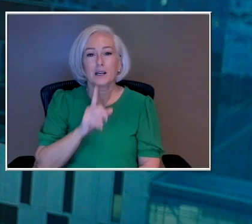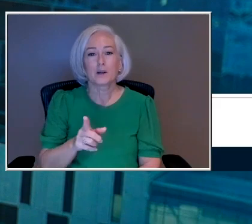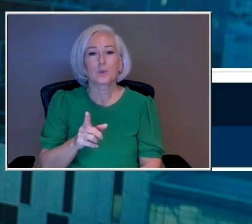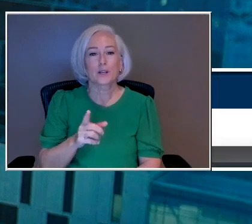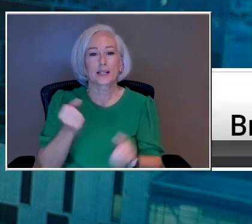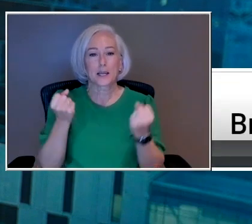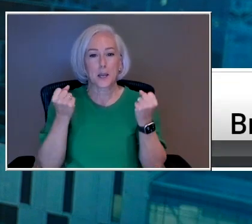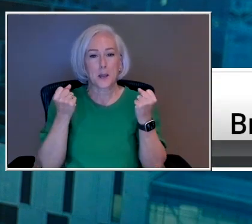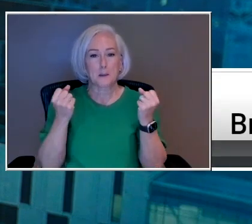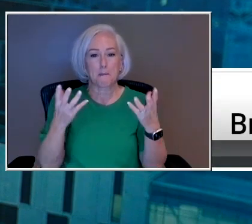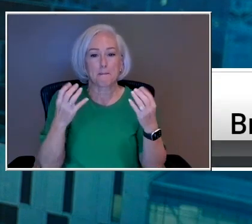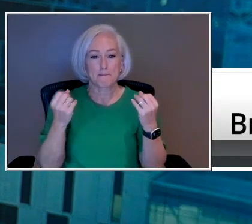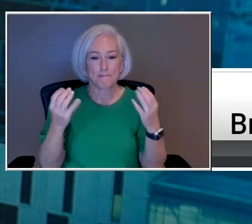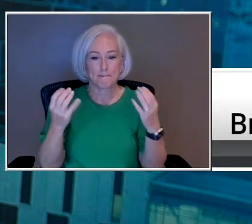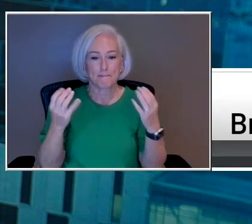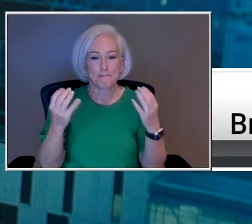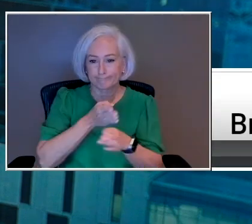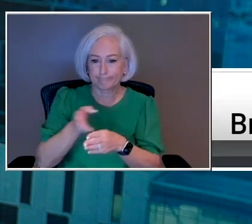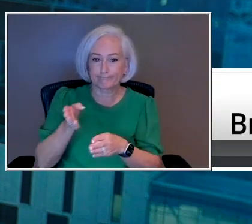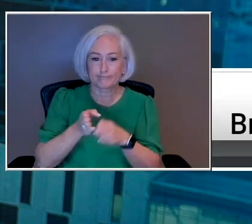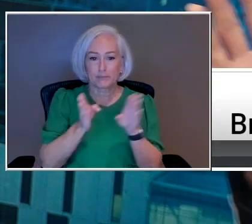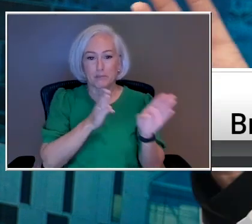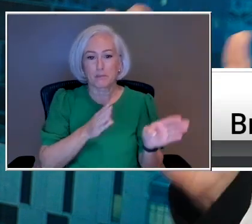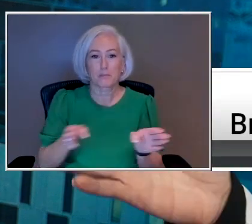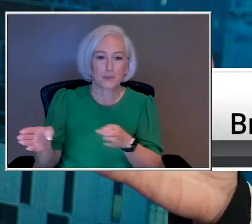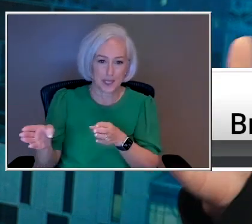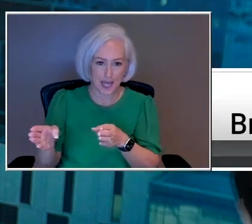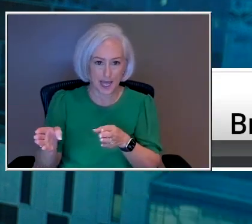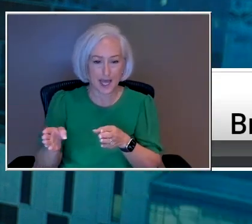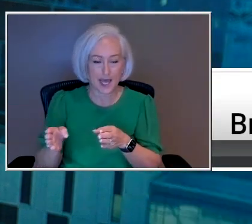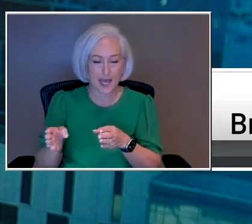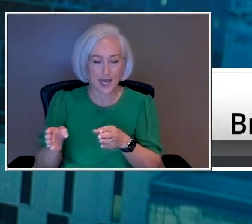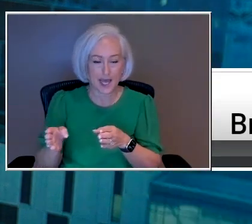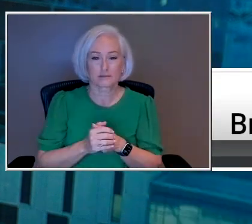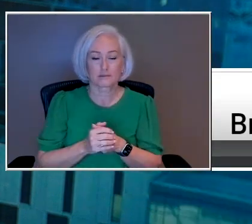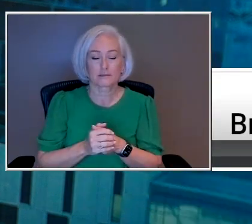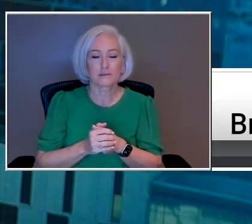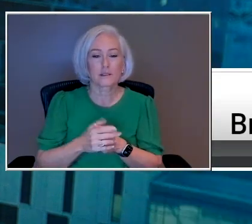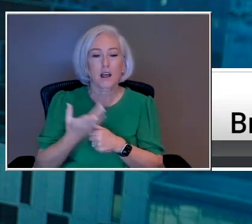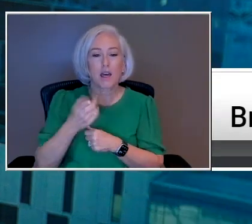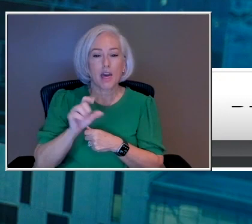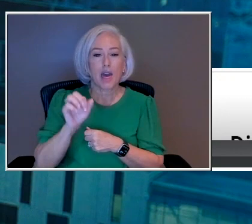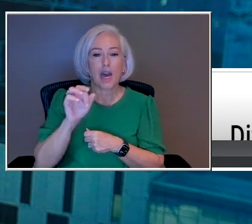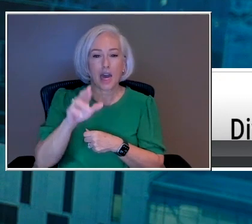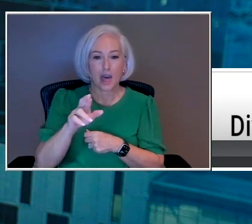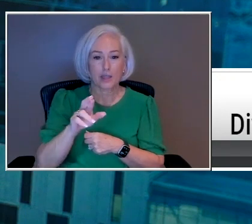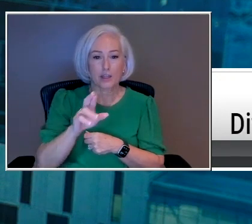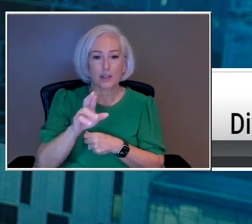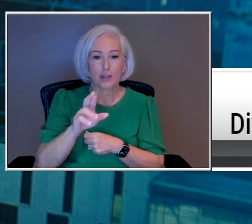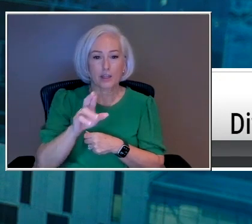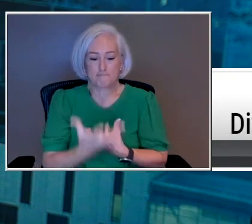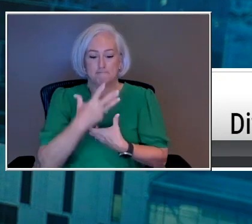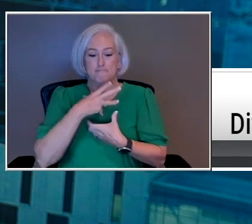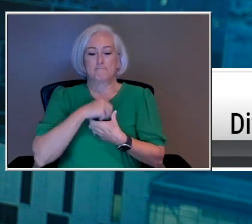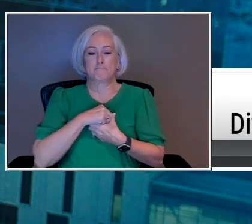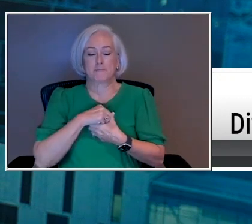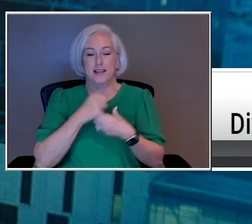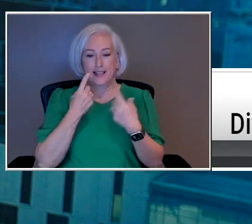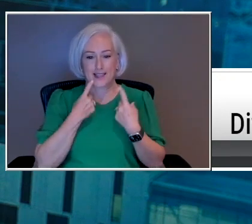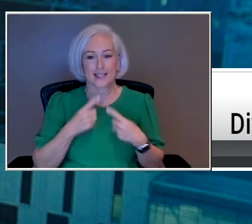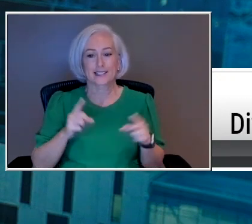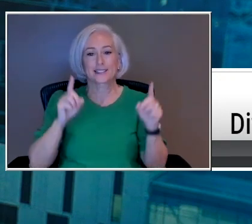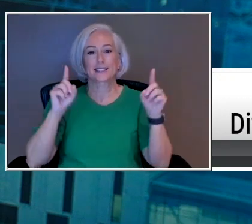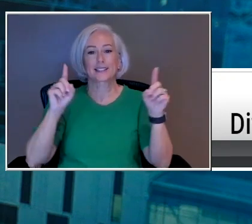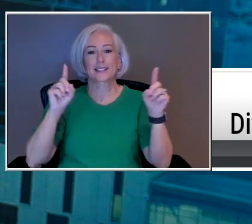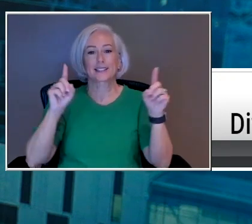lot about that with breast cancer treatment, but truly Heather really embodies the success that can happen when we bring all the right